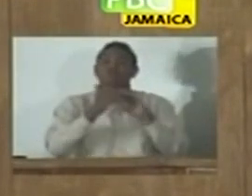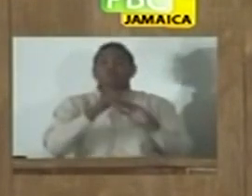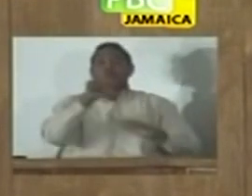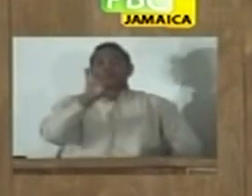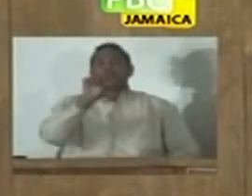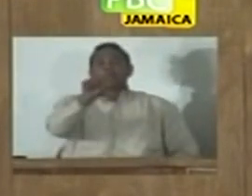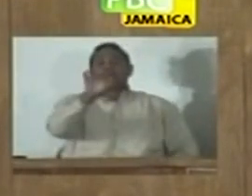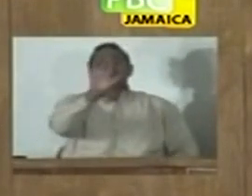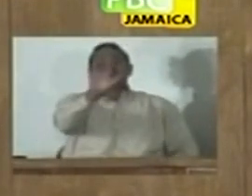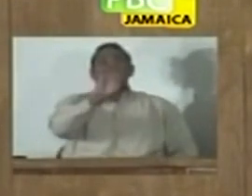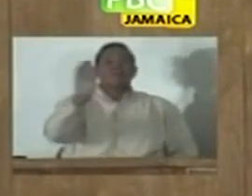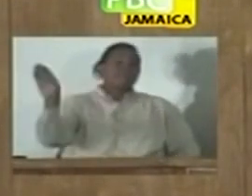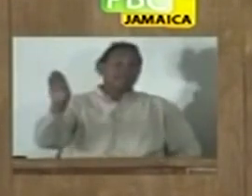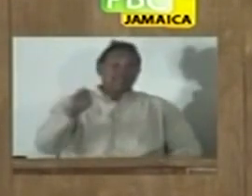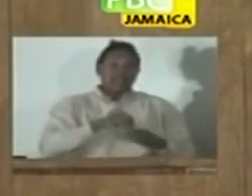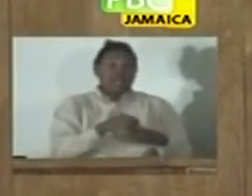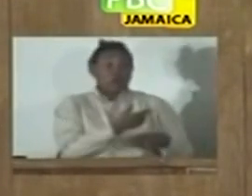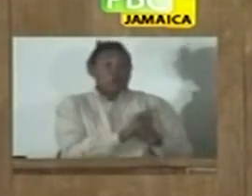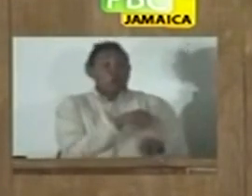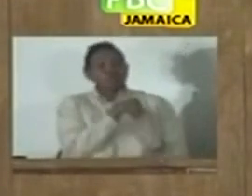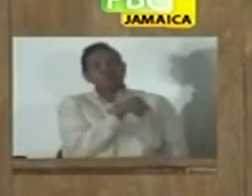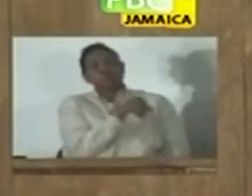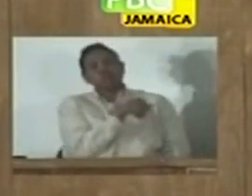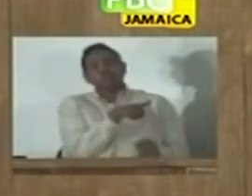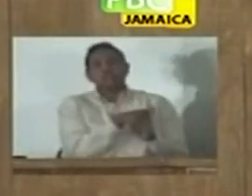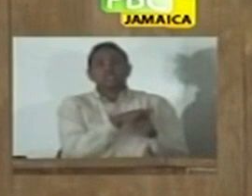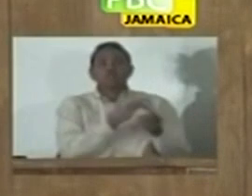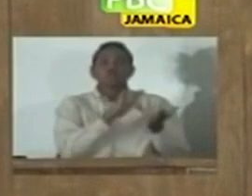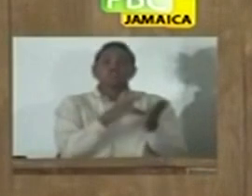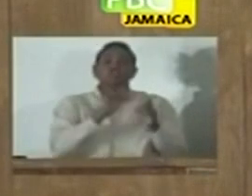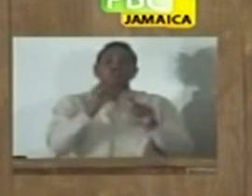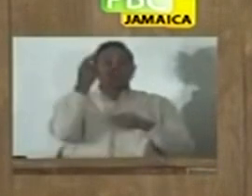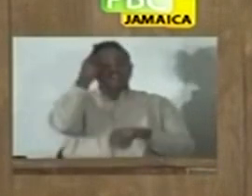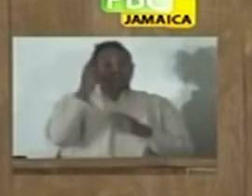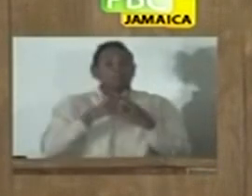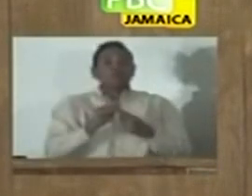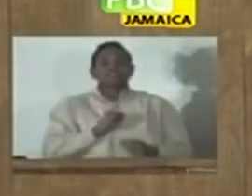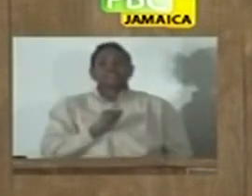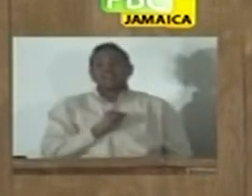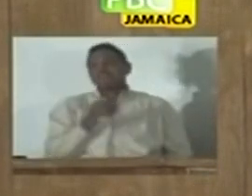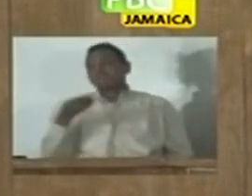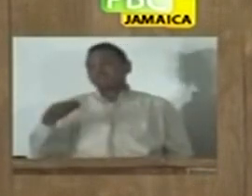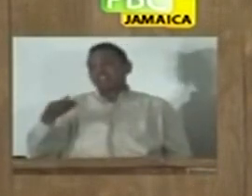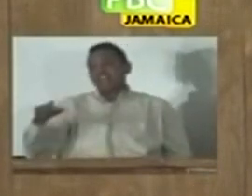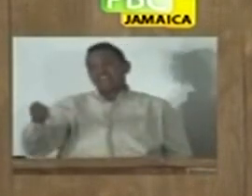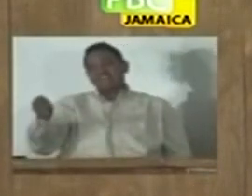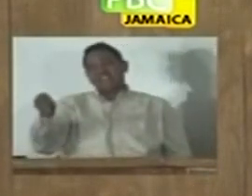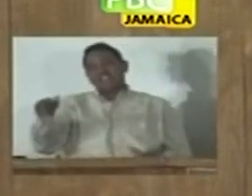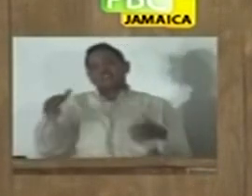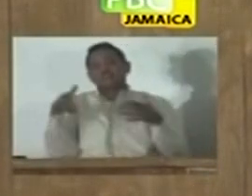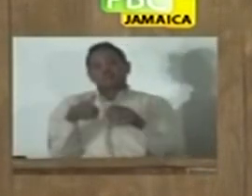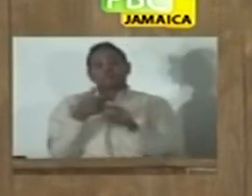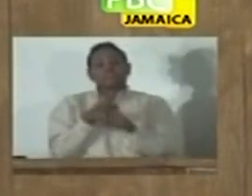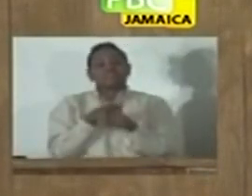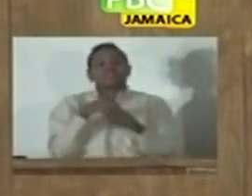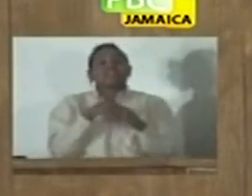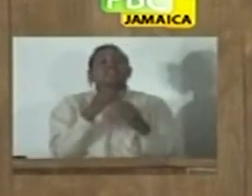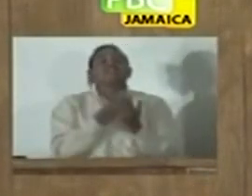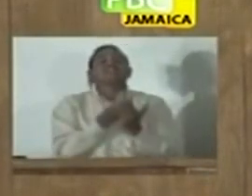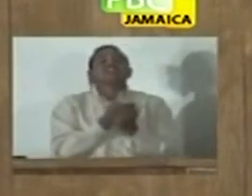28.5 billion in loan financing to central government and self-financing public bodies. That's in the fiscal year